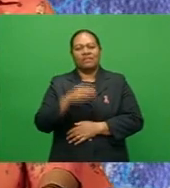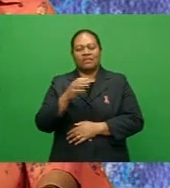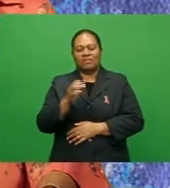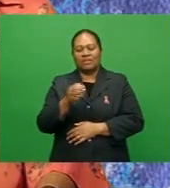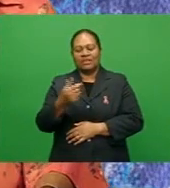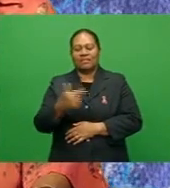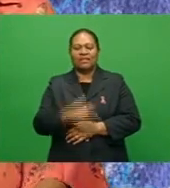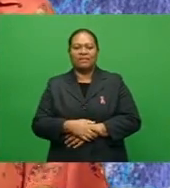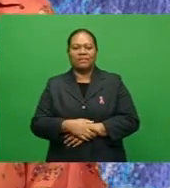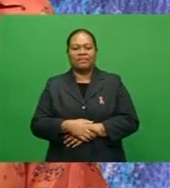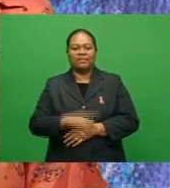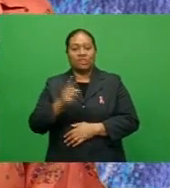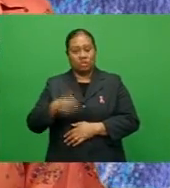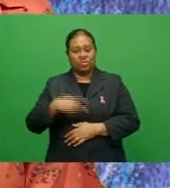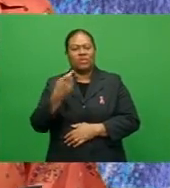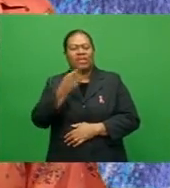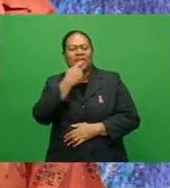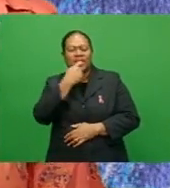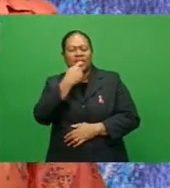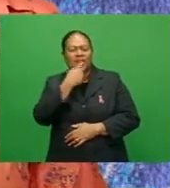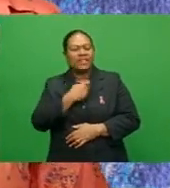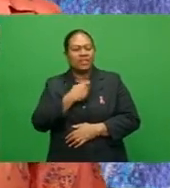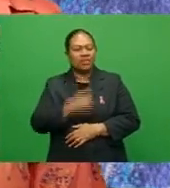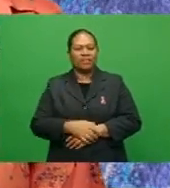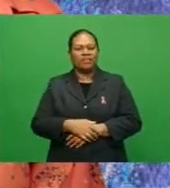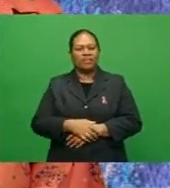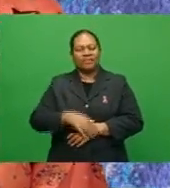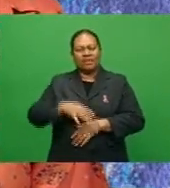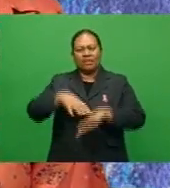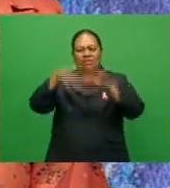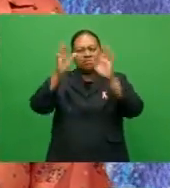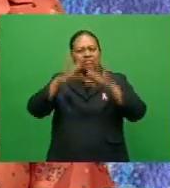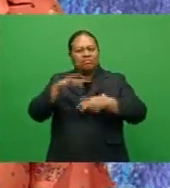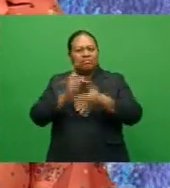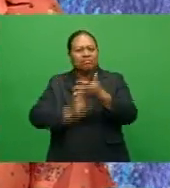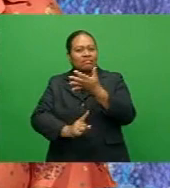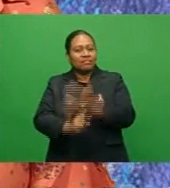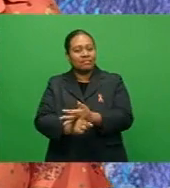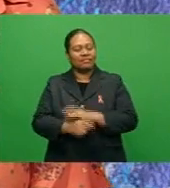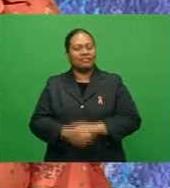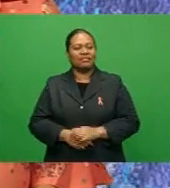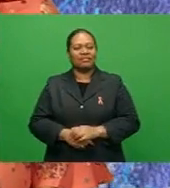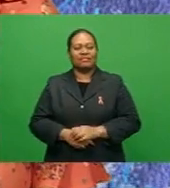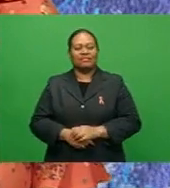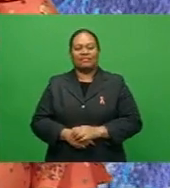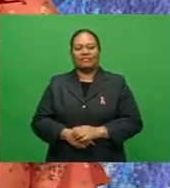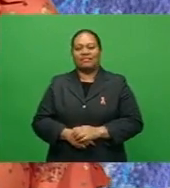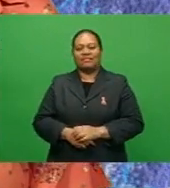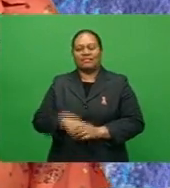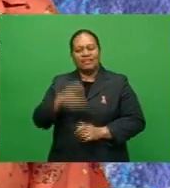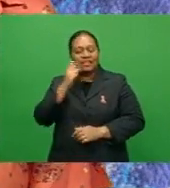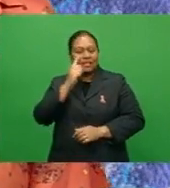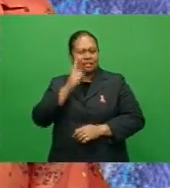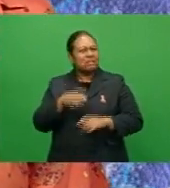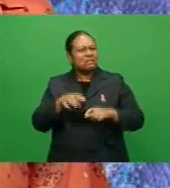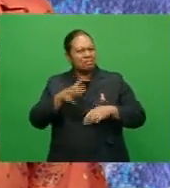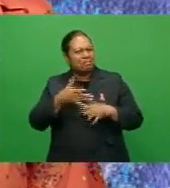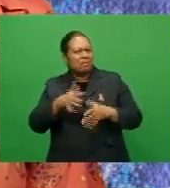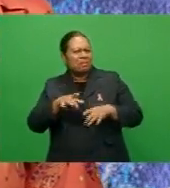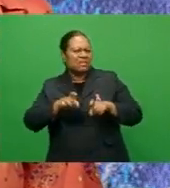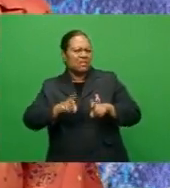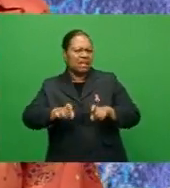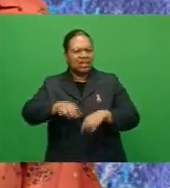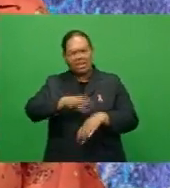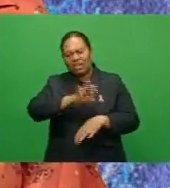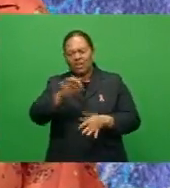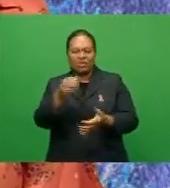For tomorrow, a few of those wild wandering showers will come around, but will it stay? That's up to the